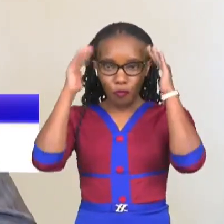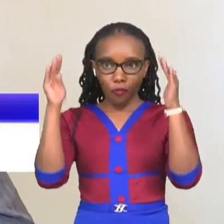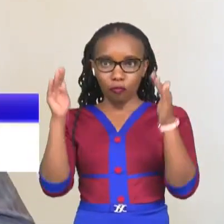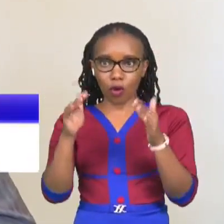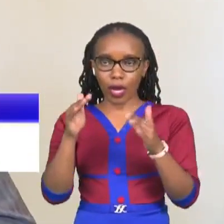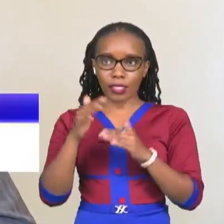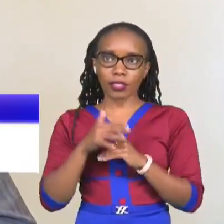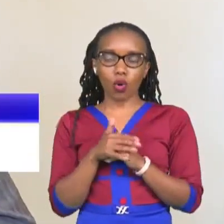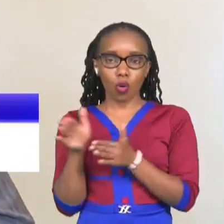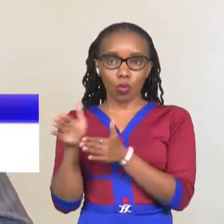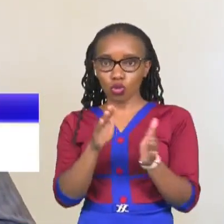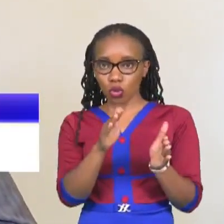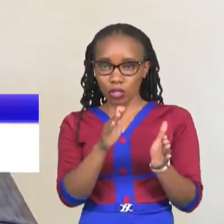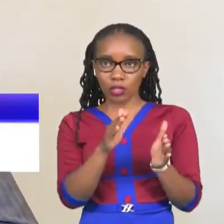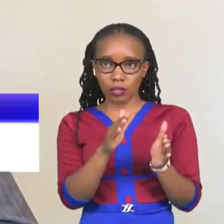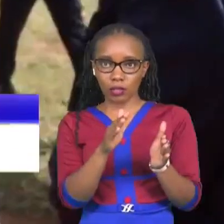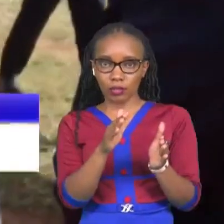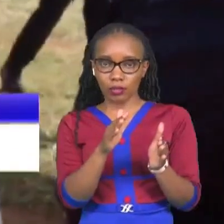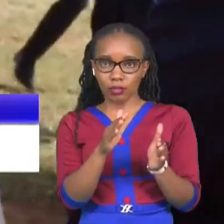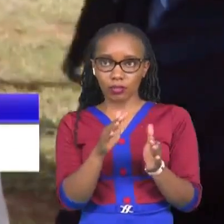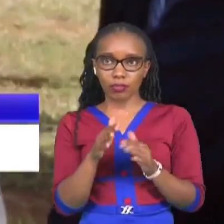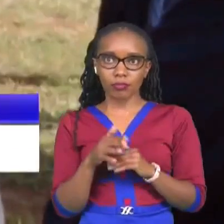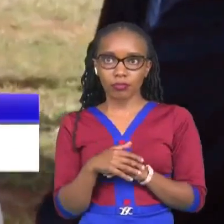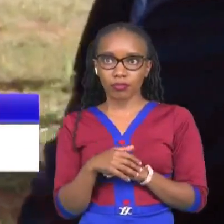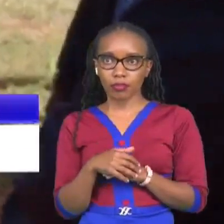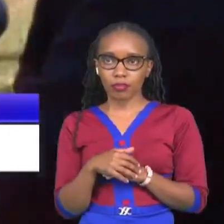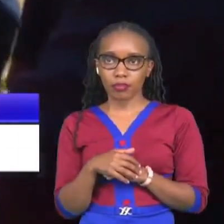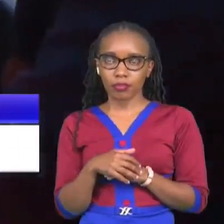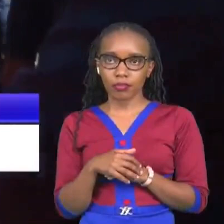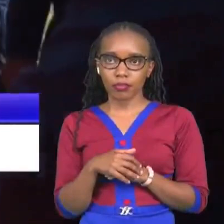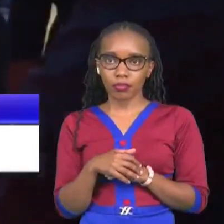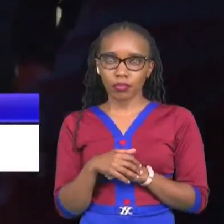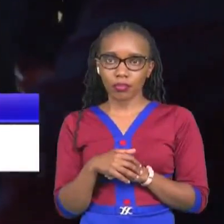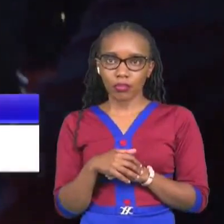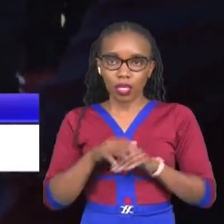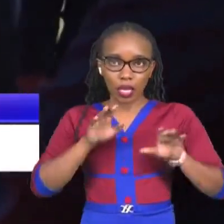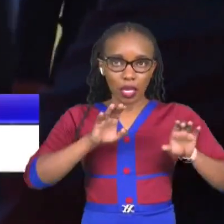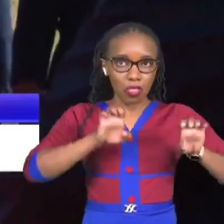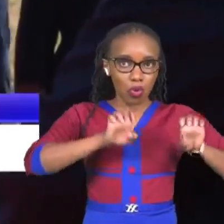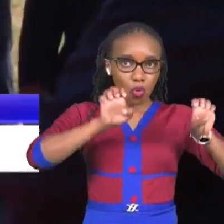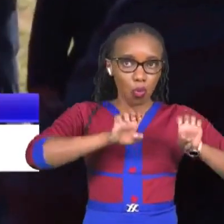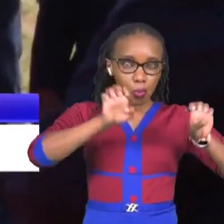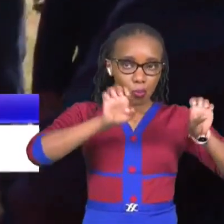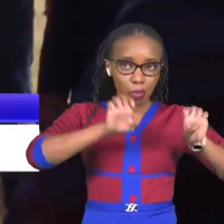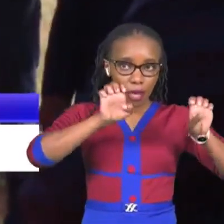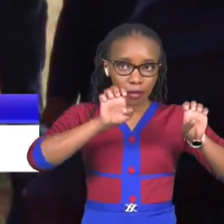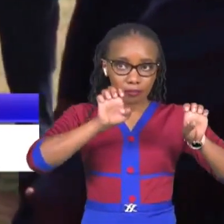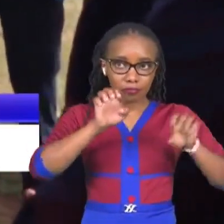that opportunity. Whether Ethiopia, you know,